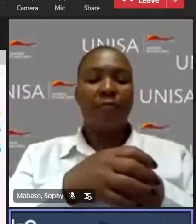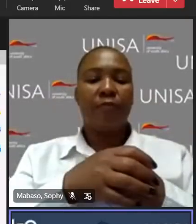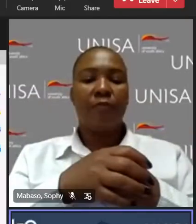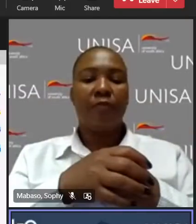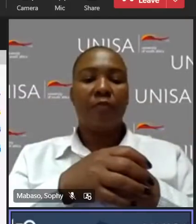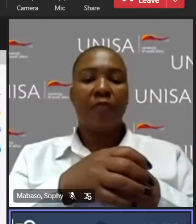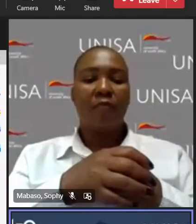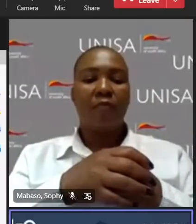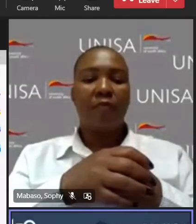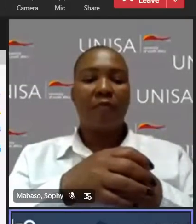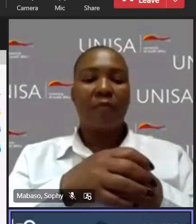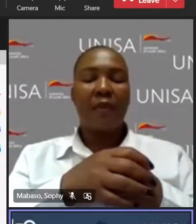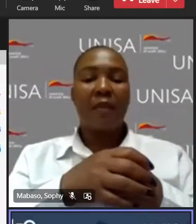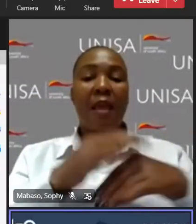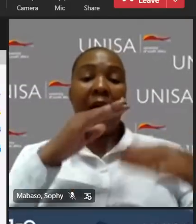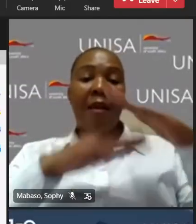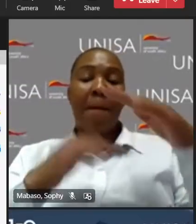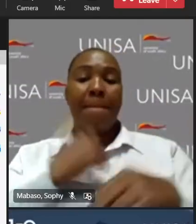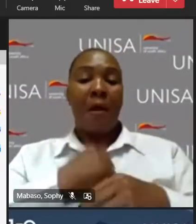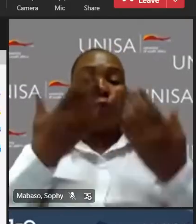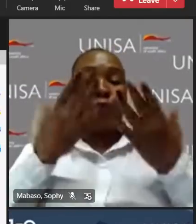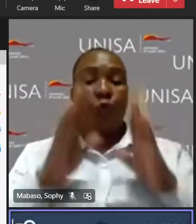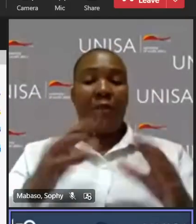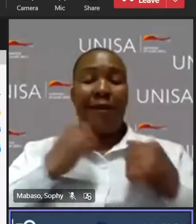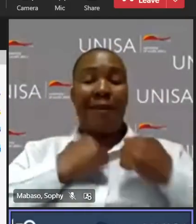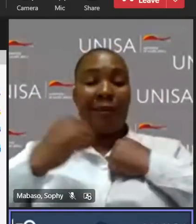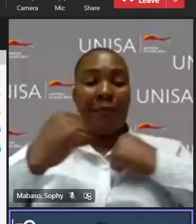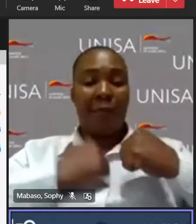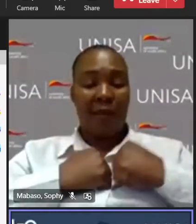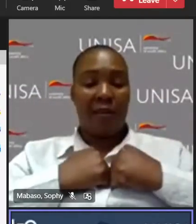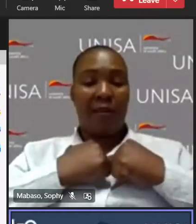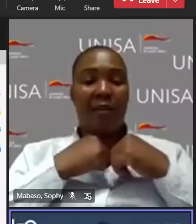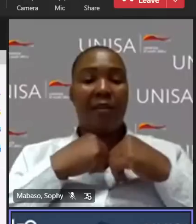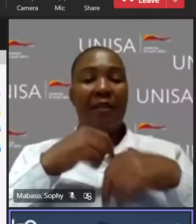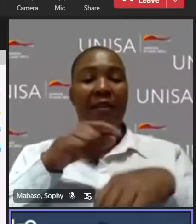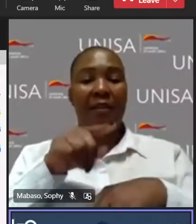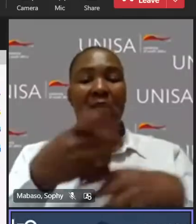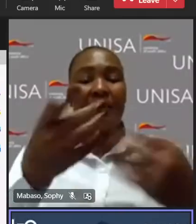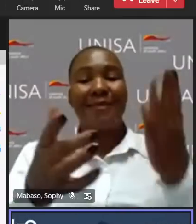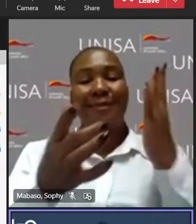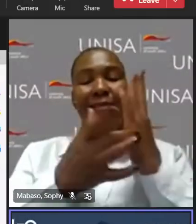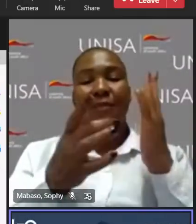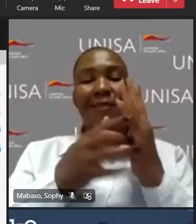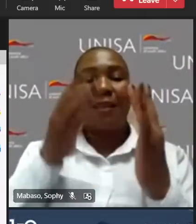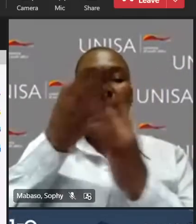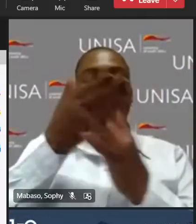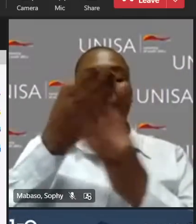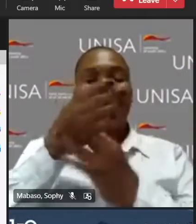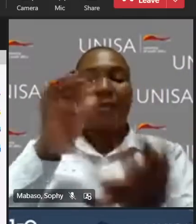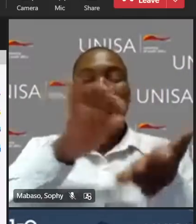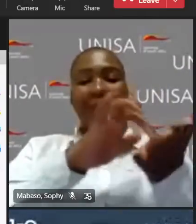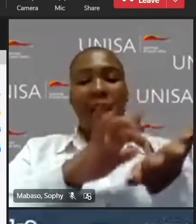Also under My Student Admin, there's digital access centers.